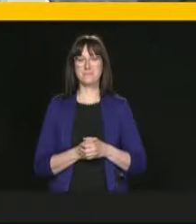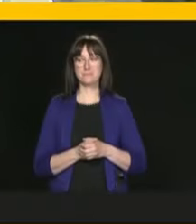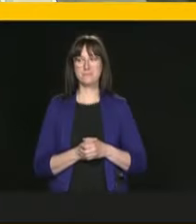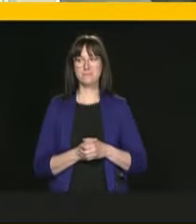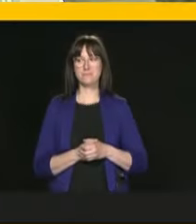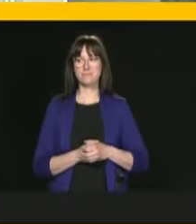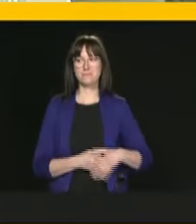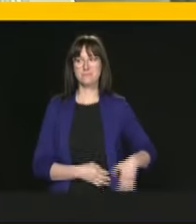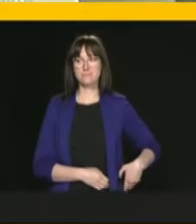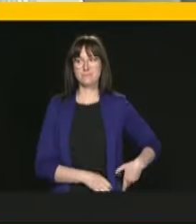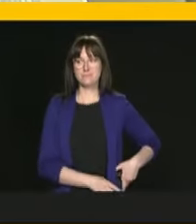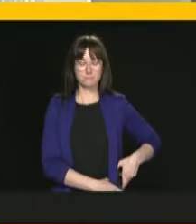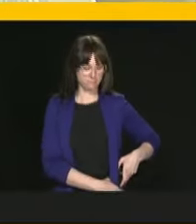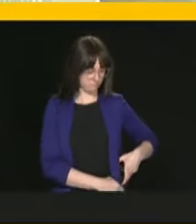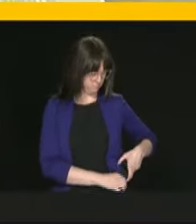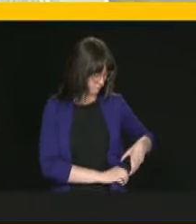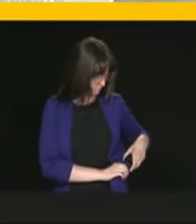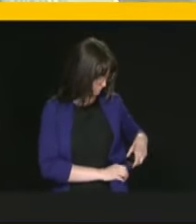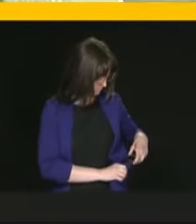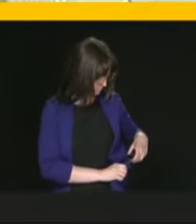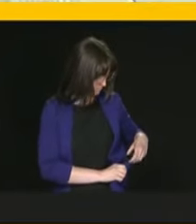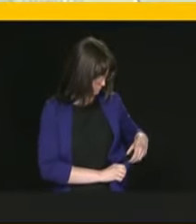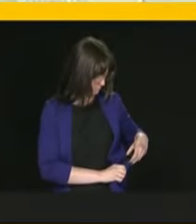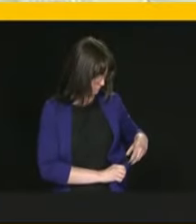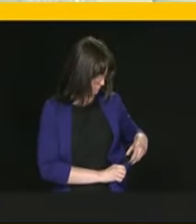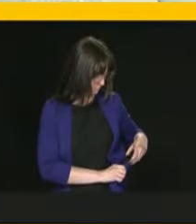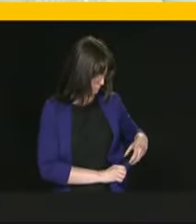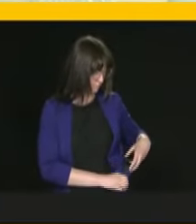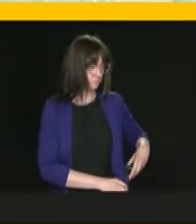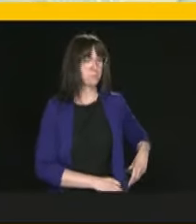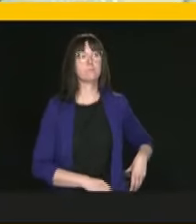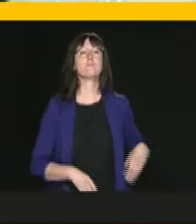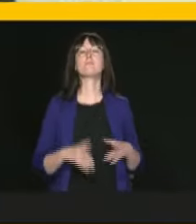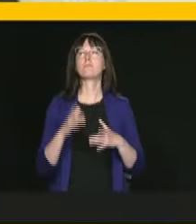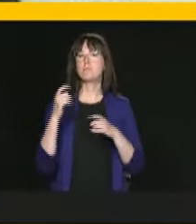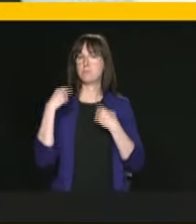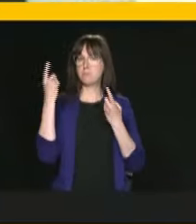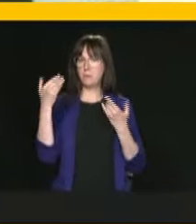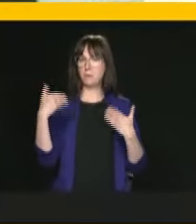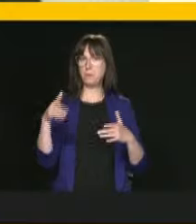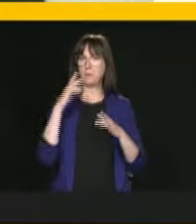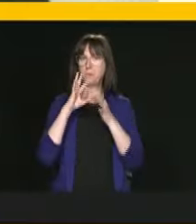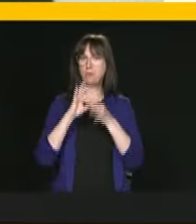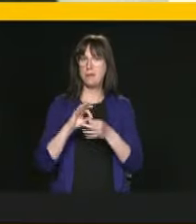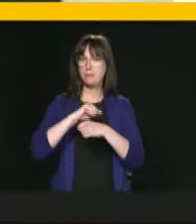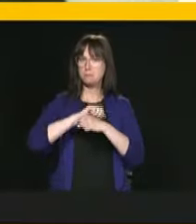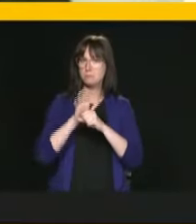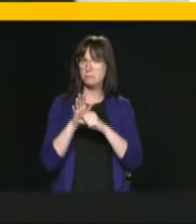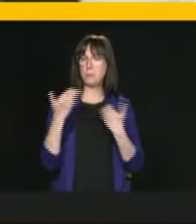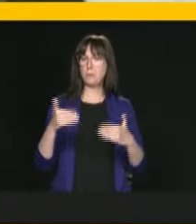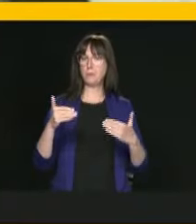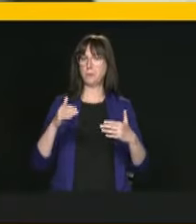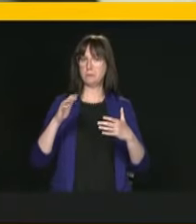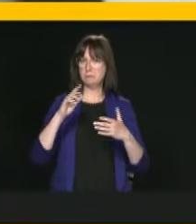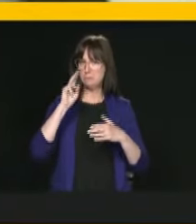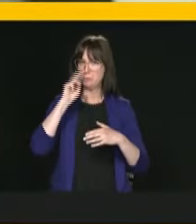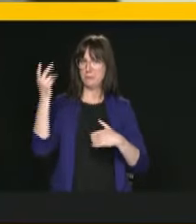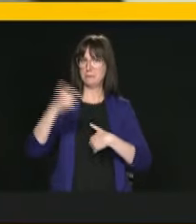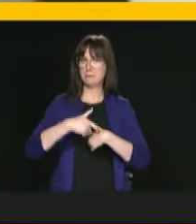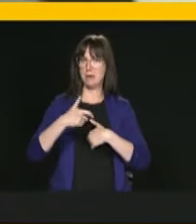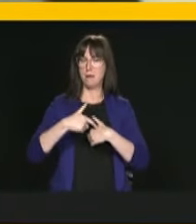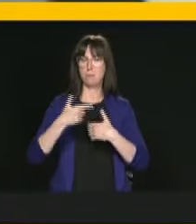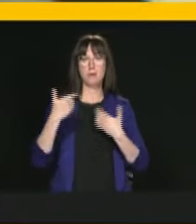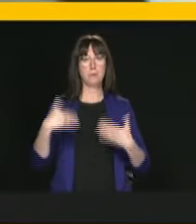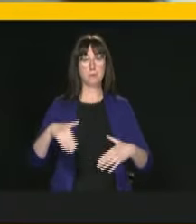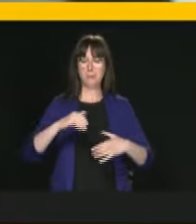days, there are many Canadians out there who are going through difficult times because of COVID-19. The pandemic represents an